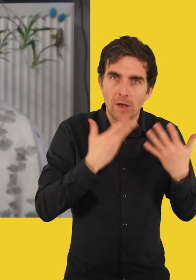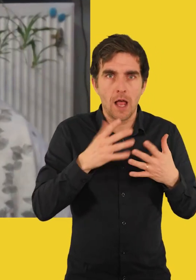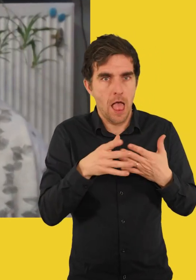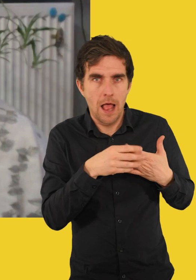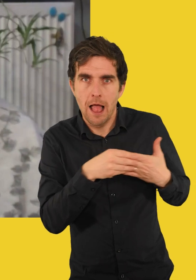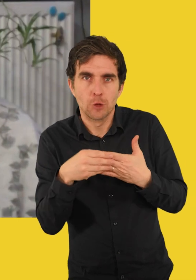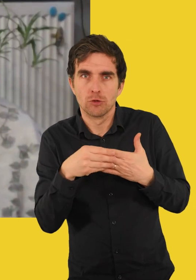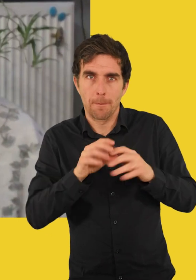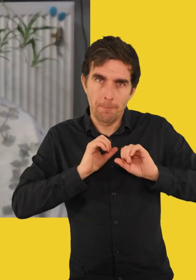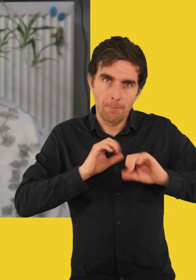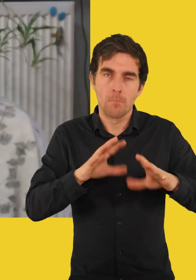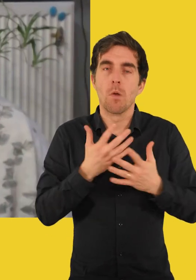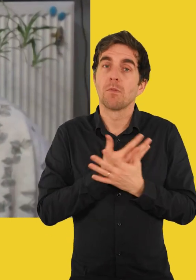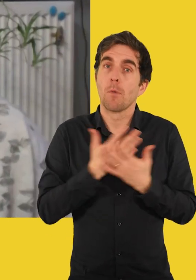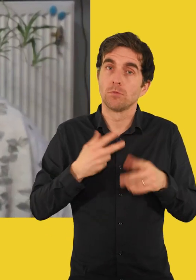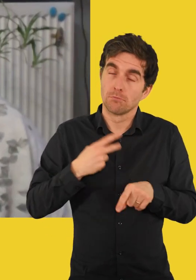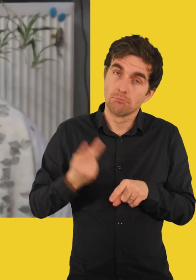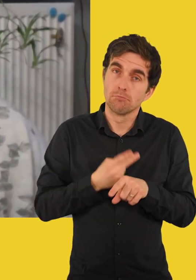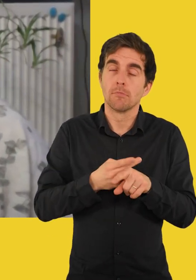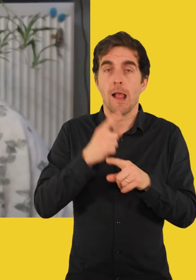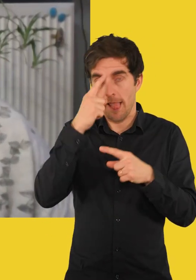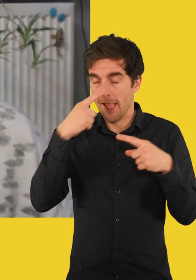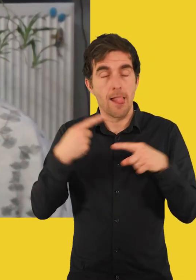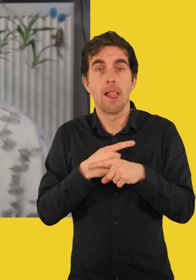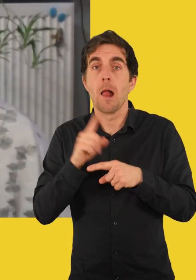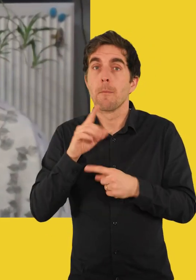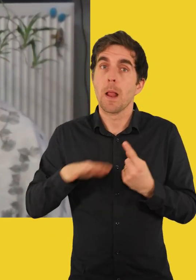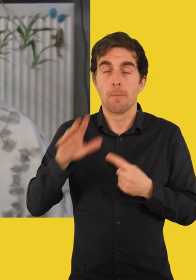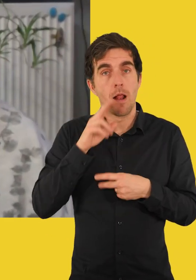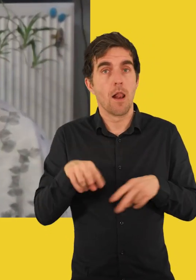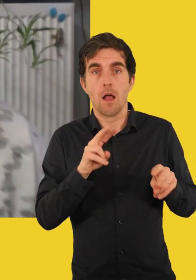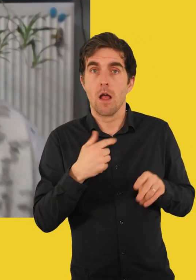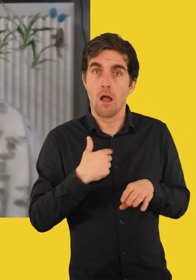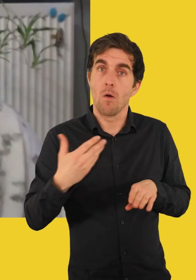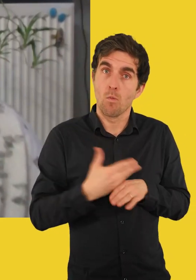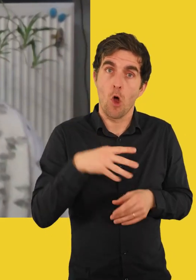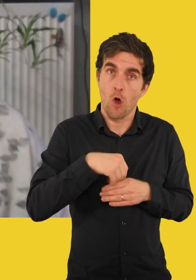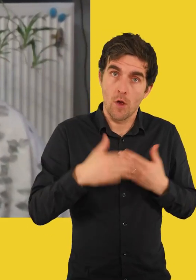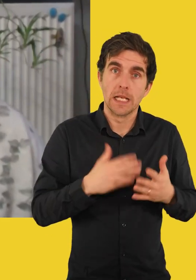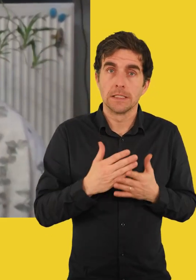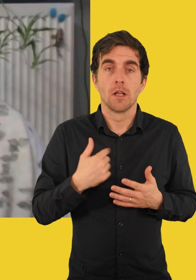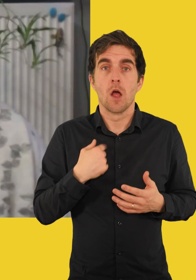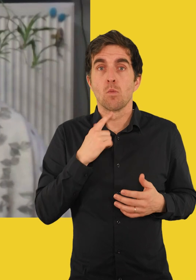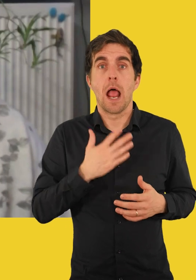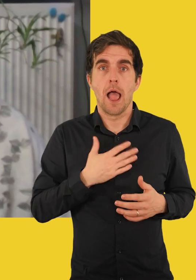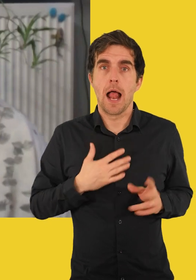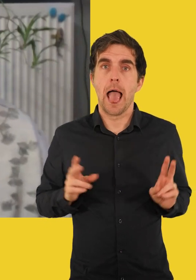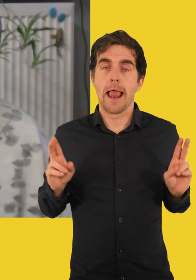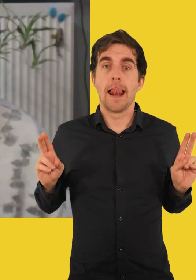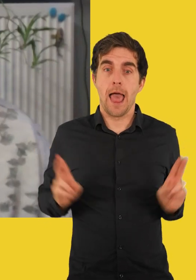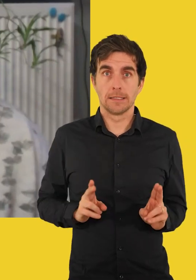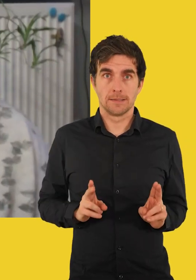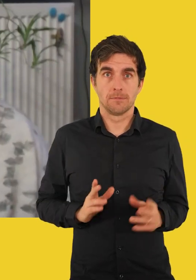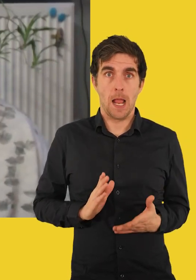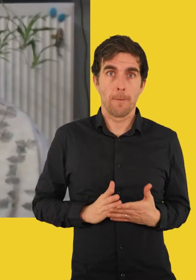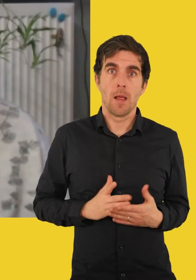and leadership. One of the most common misconceptions people have about the labour I choose to live is that I would like less, when in